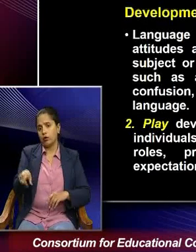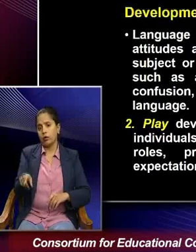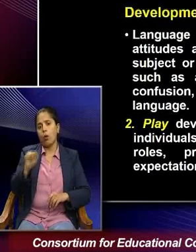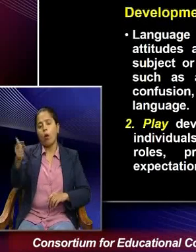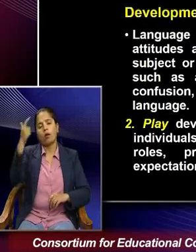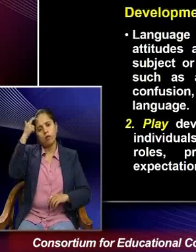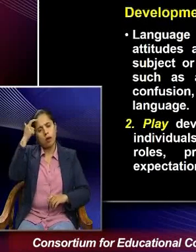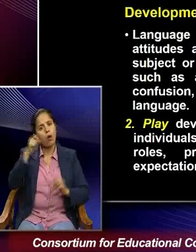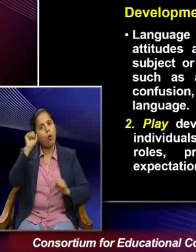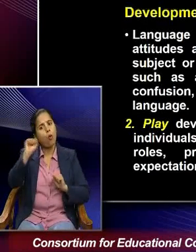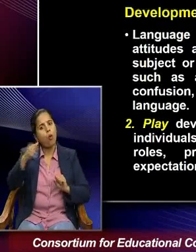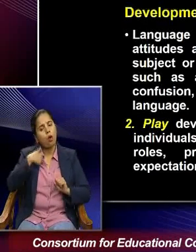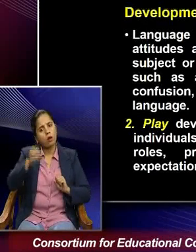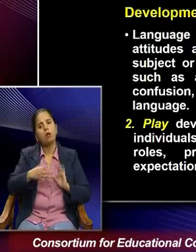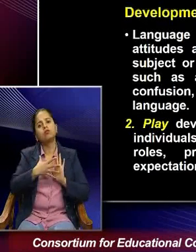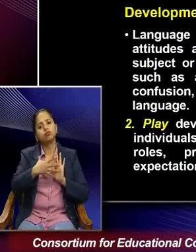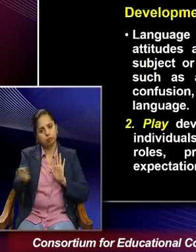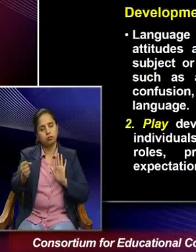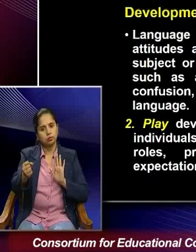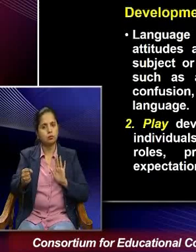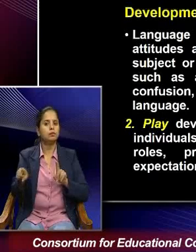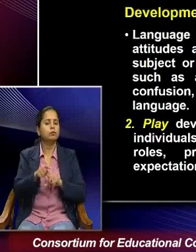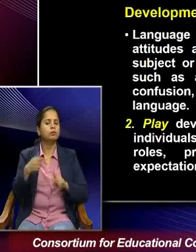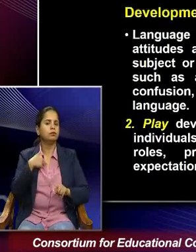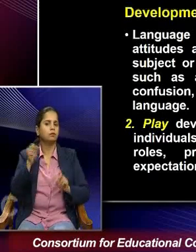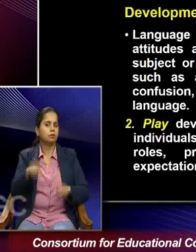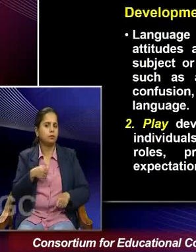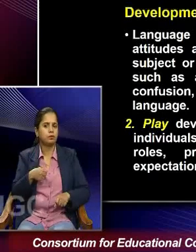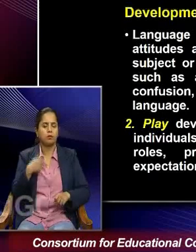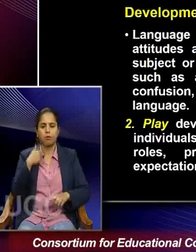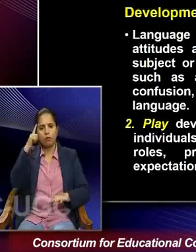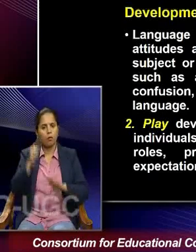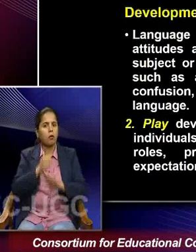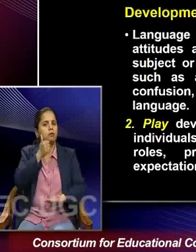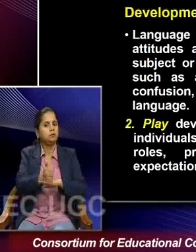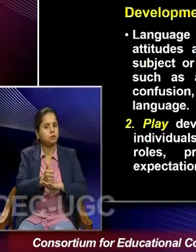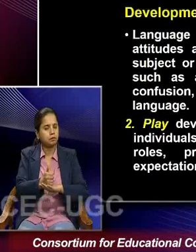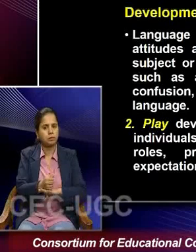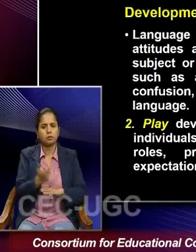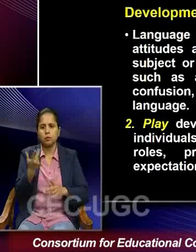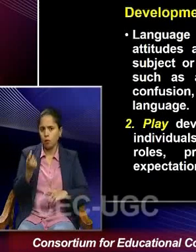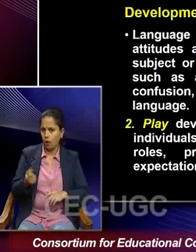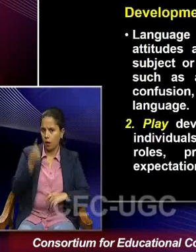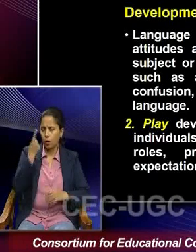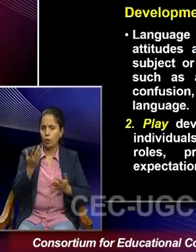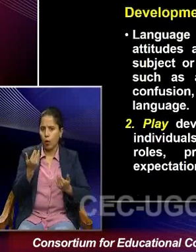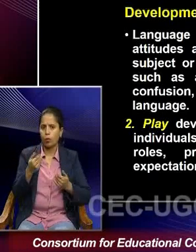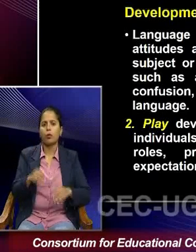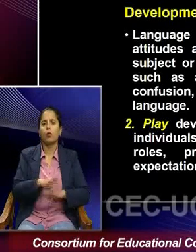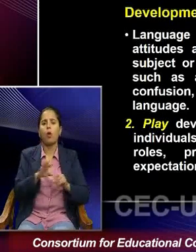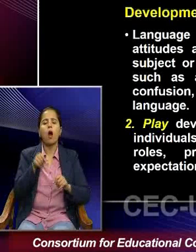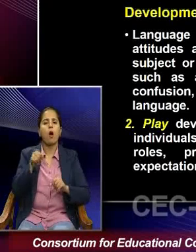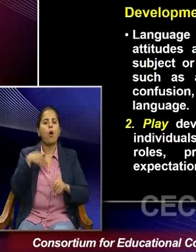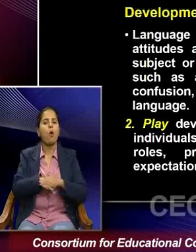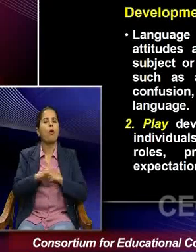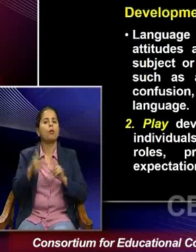others. So, we are able to kind of establish an understanding of a